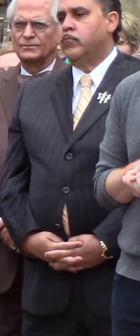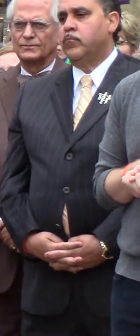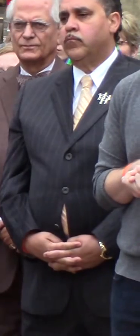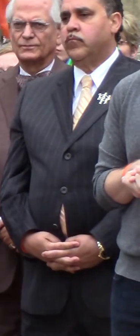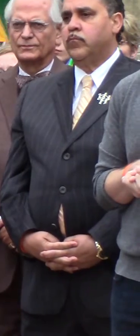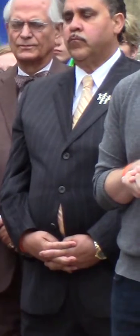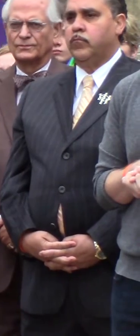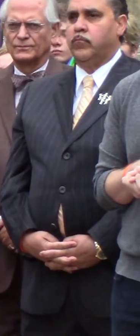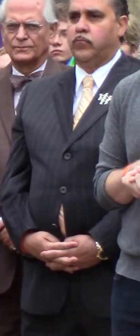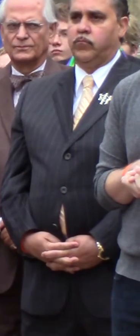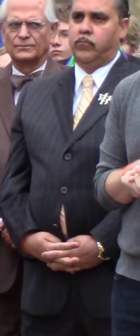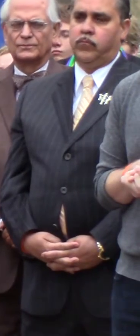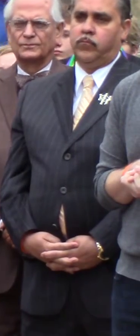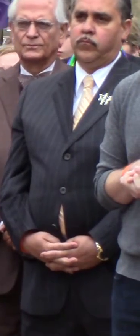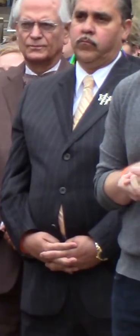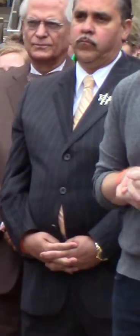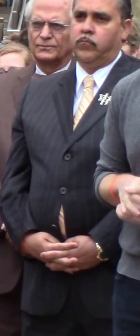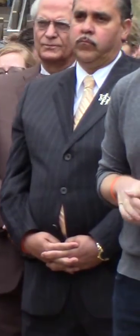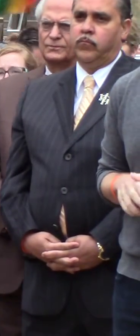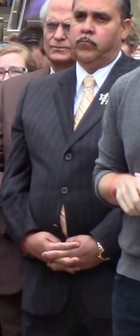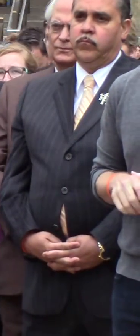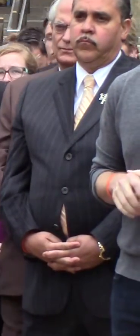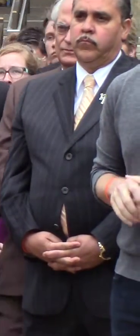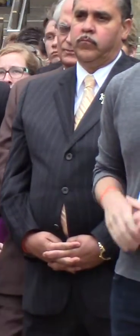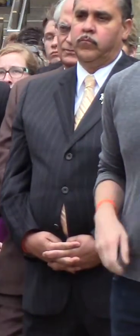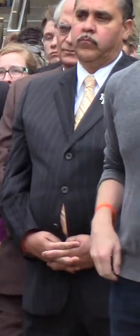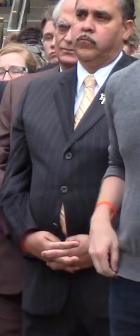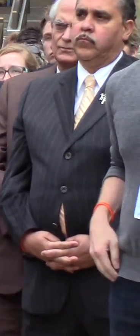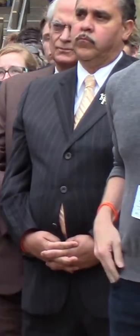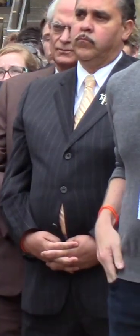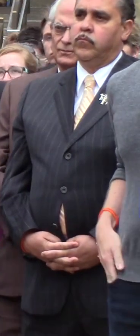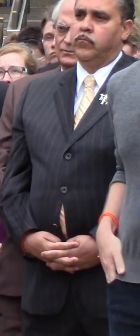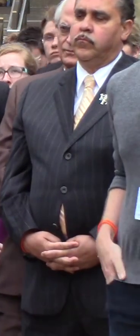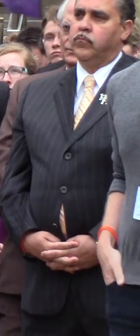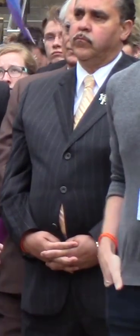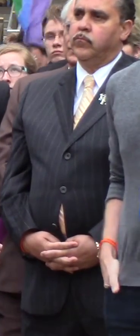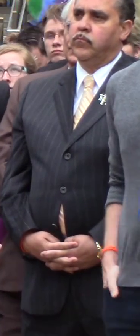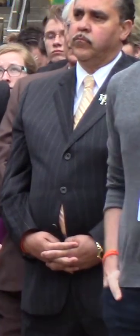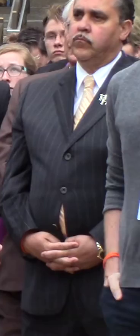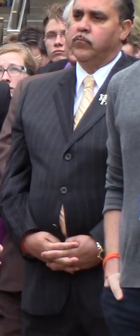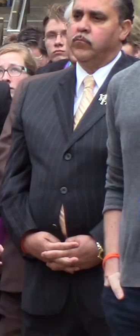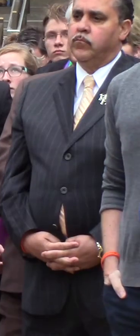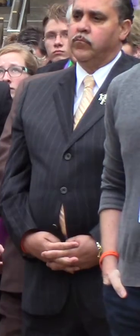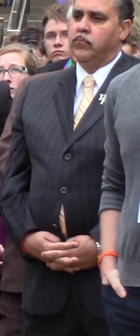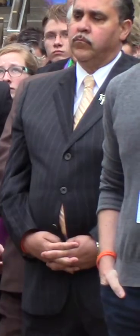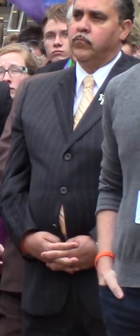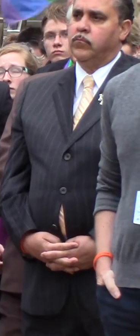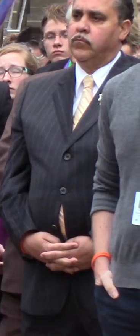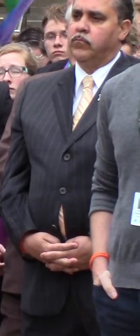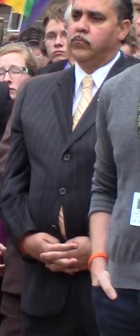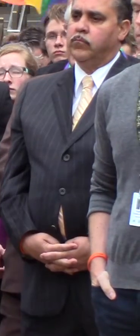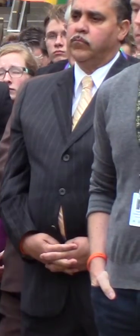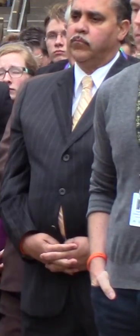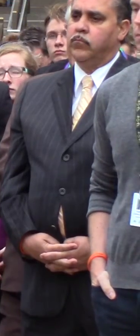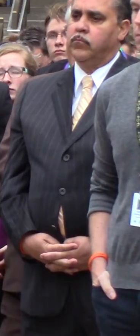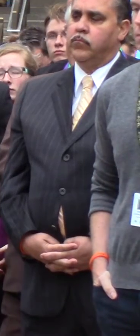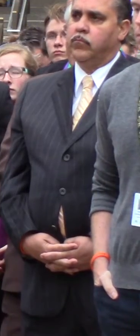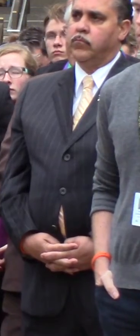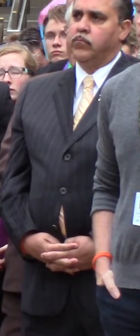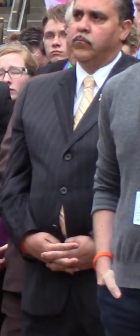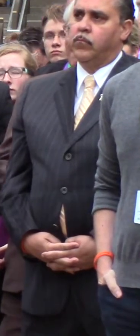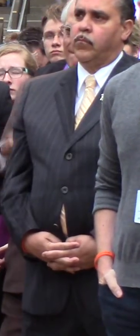religion. Christian, Jews, and Muslims are all the sons and daughters of Abraham.